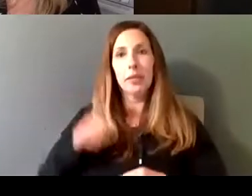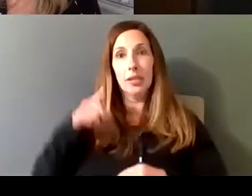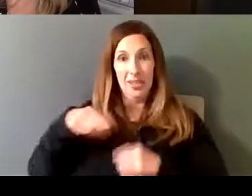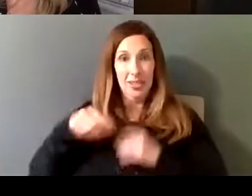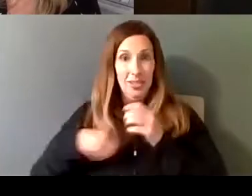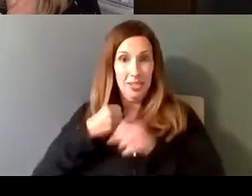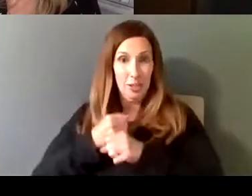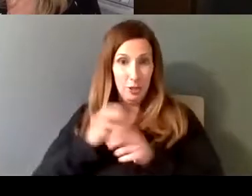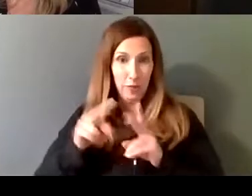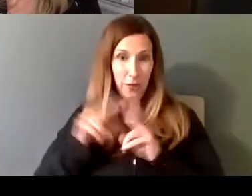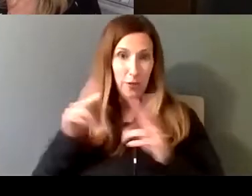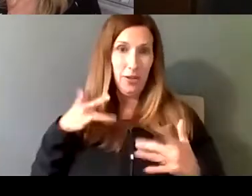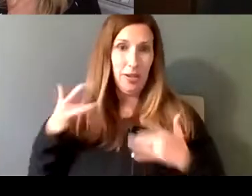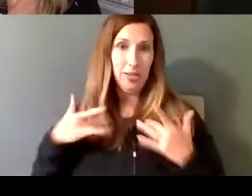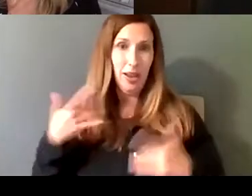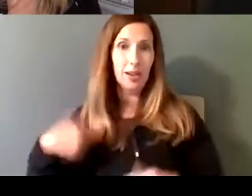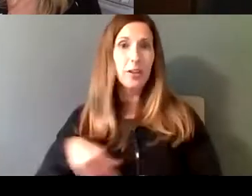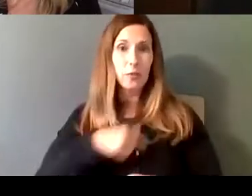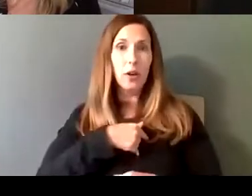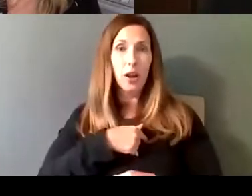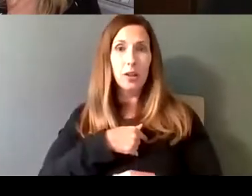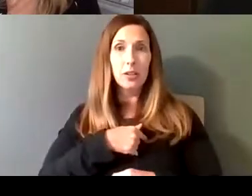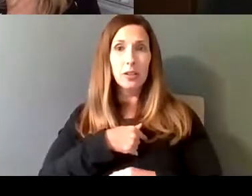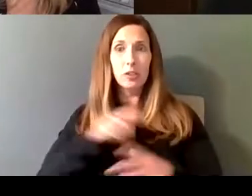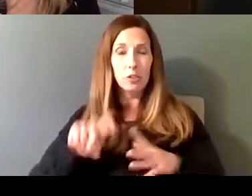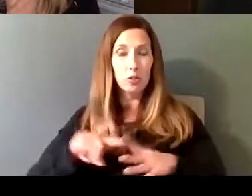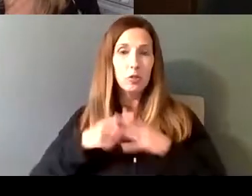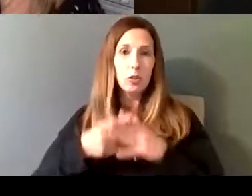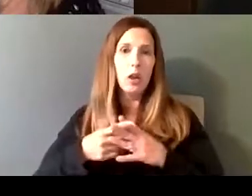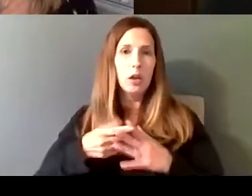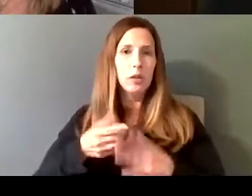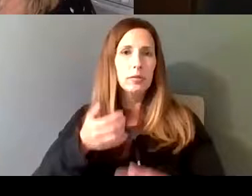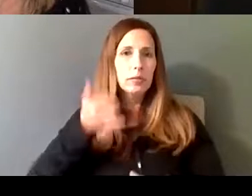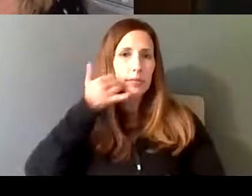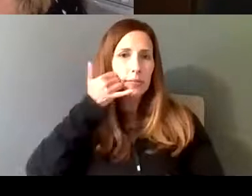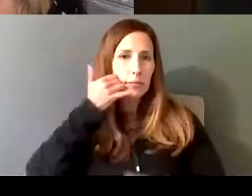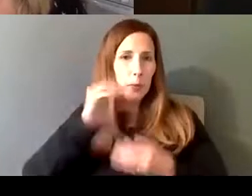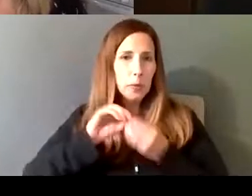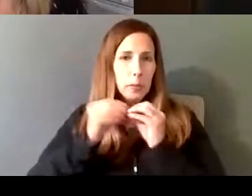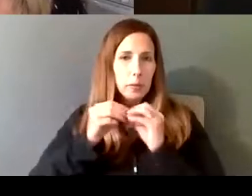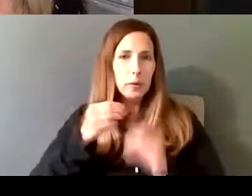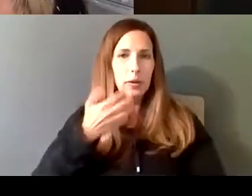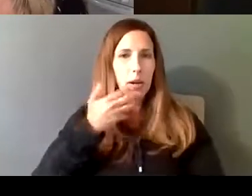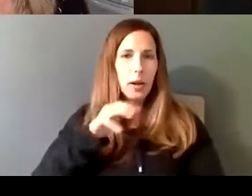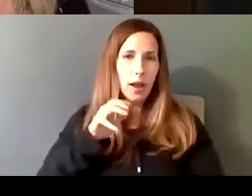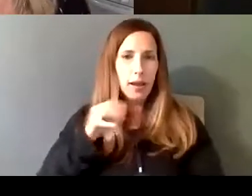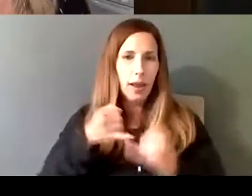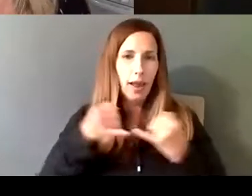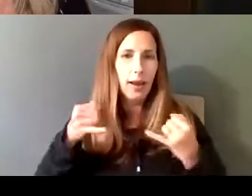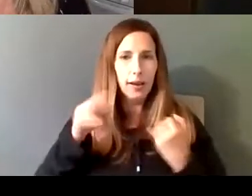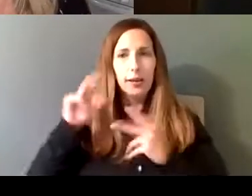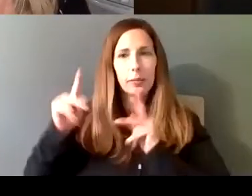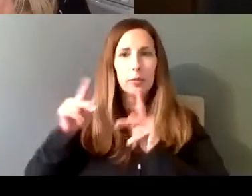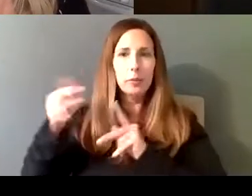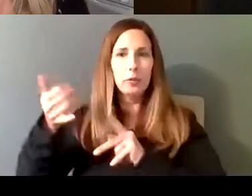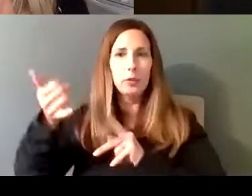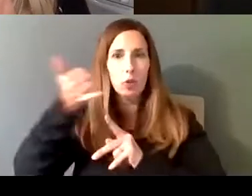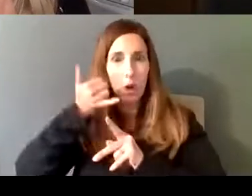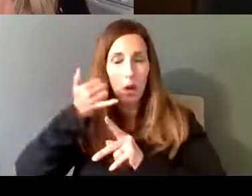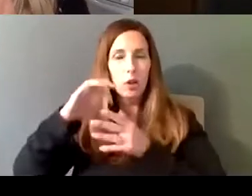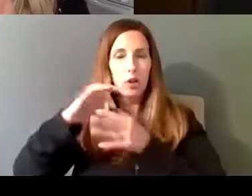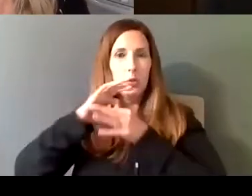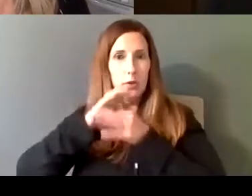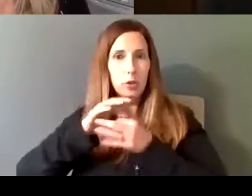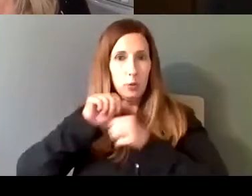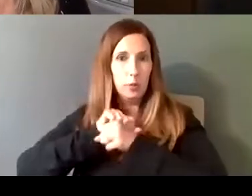really exciting for us to launch our hotline for immigrants to call us in regards to the pandemic, but